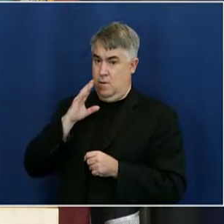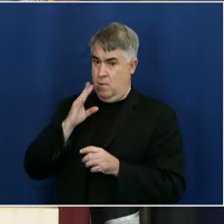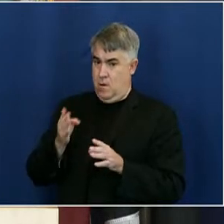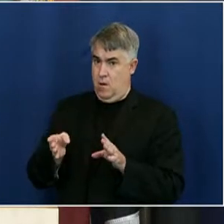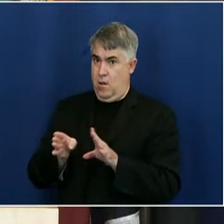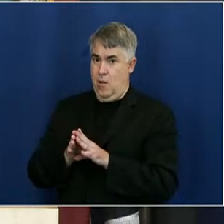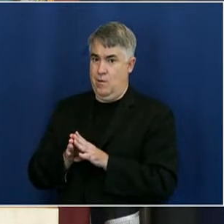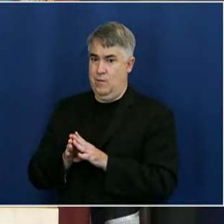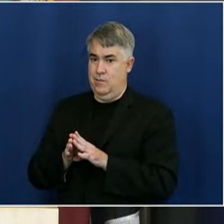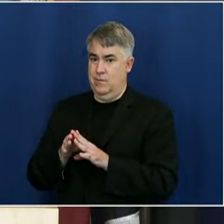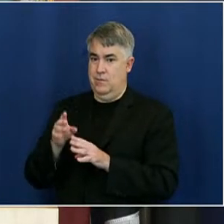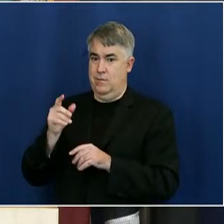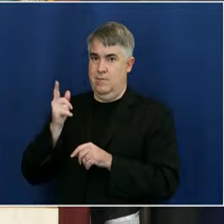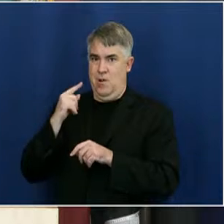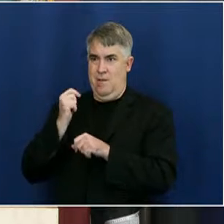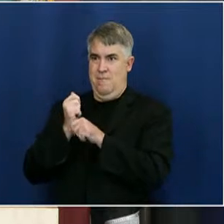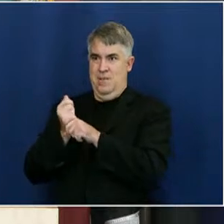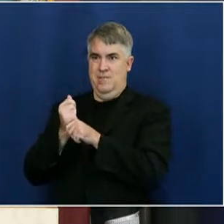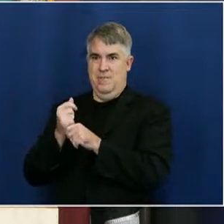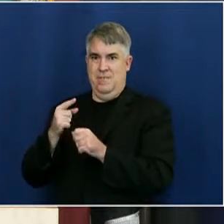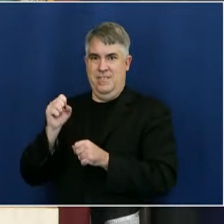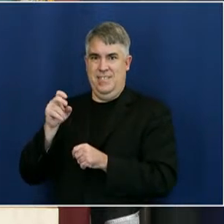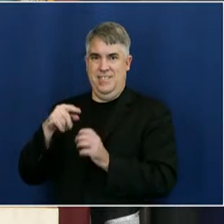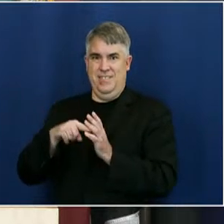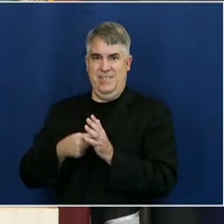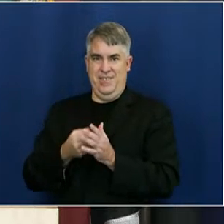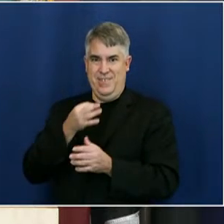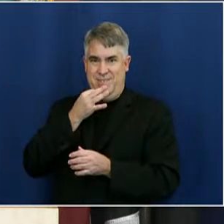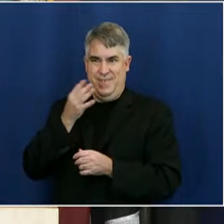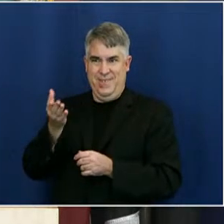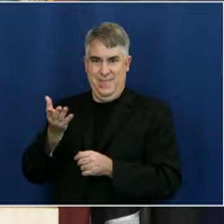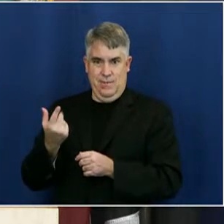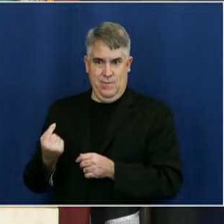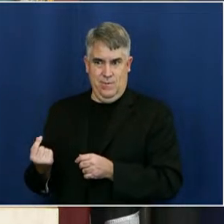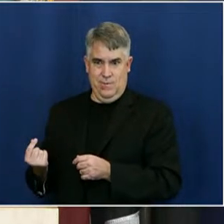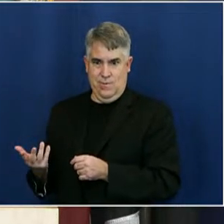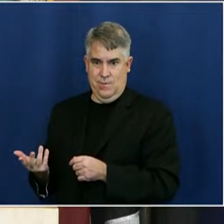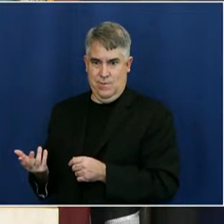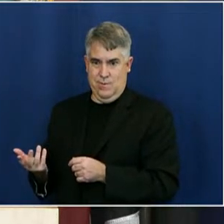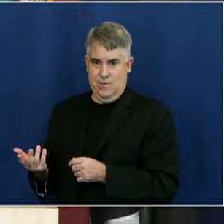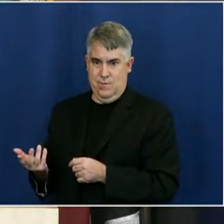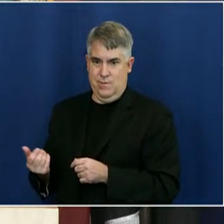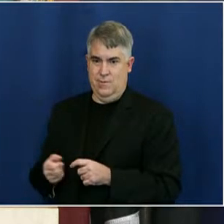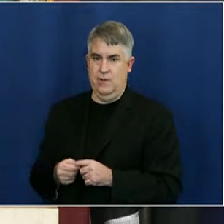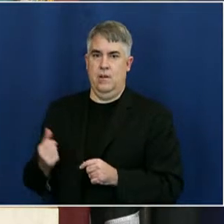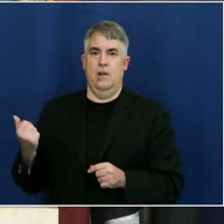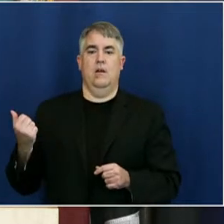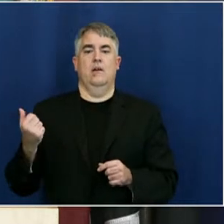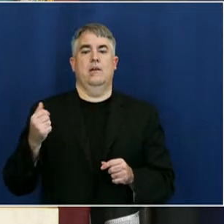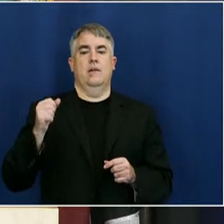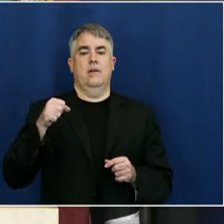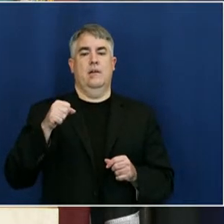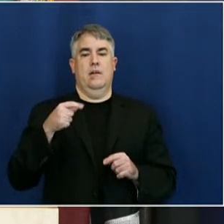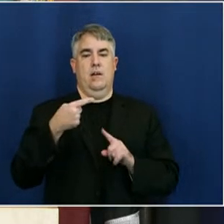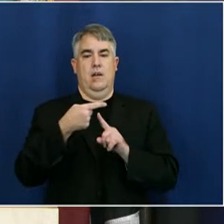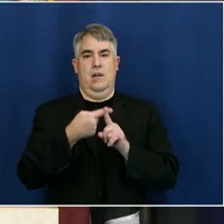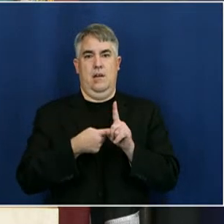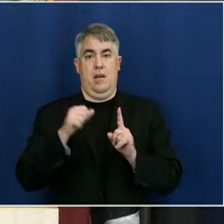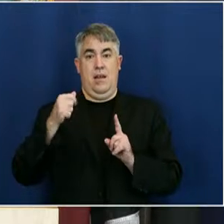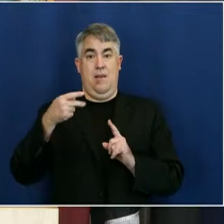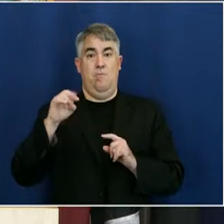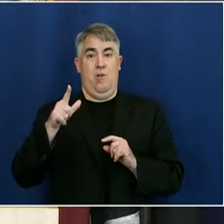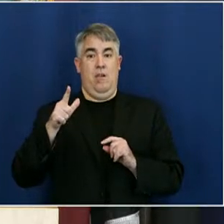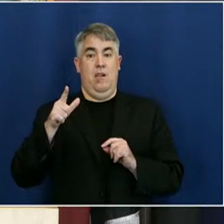baseball? Yeah, it is going to, we're going to have to move that operation by the beginning of April. We kind of